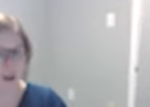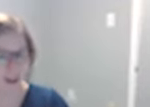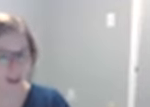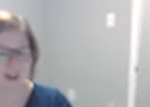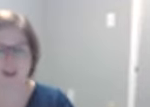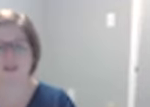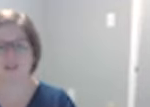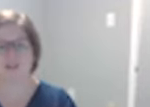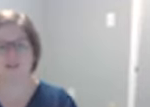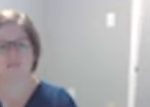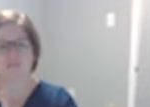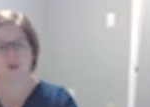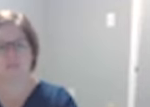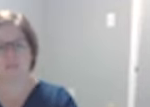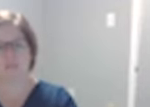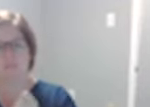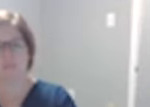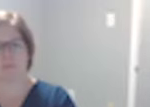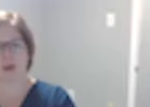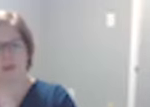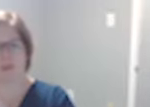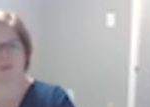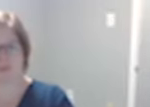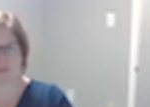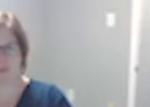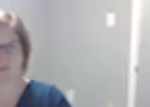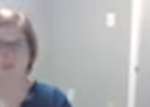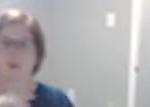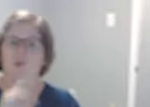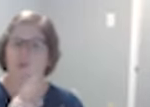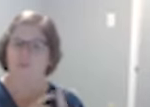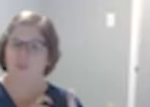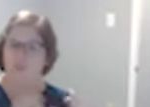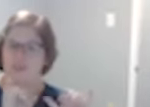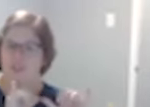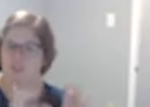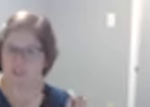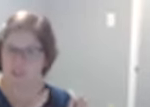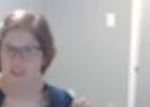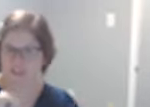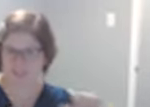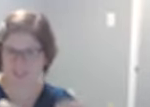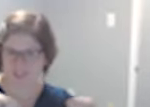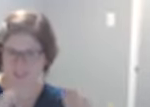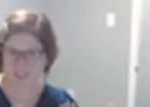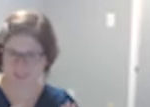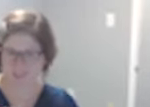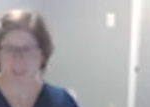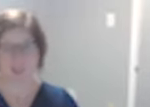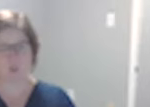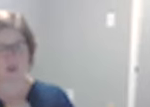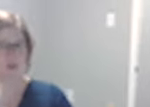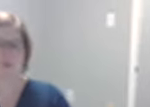pilot and another half of astronaut from the engineer or scientist. And all of us are so accustomed to have